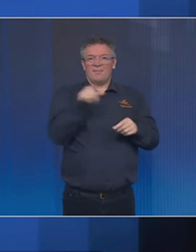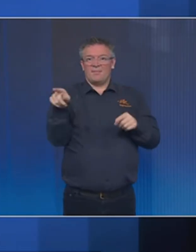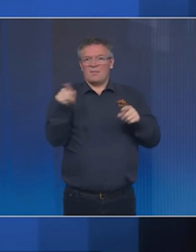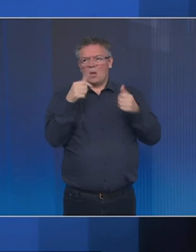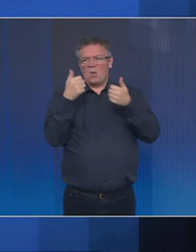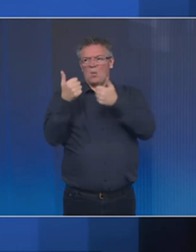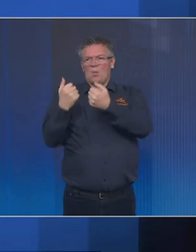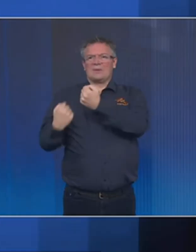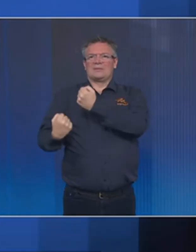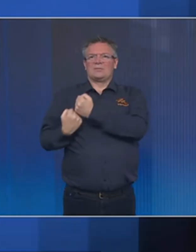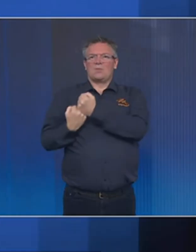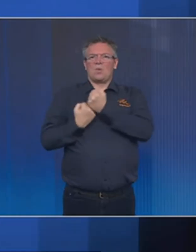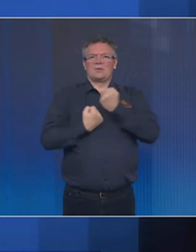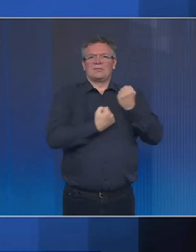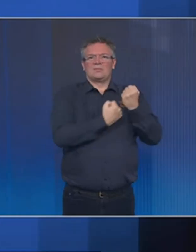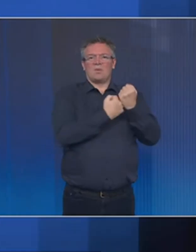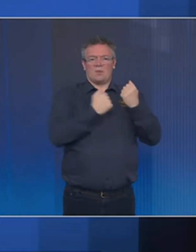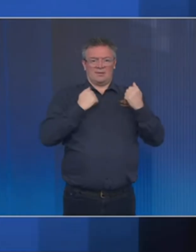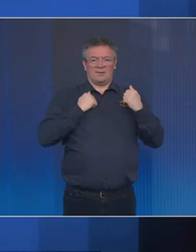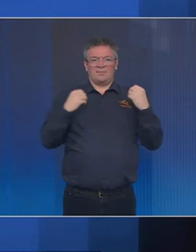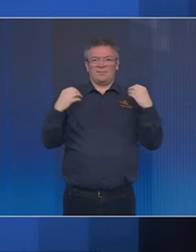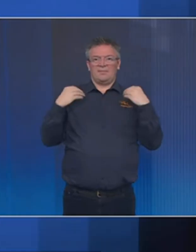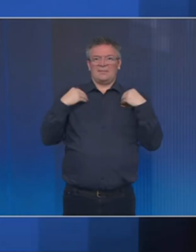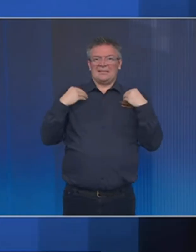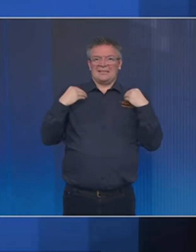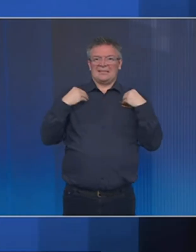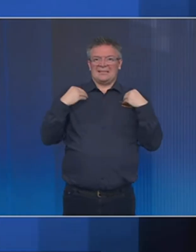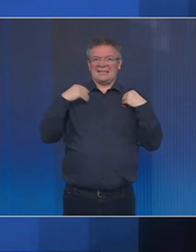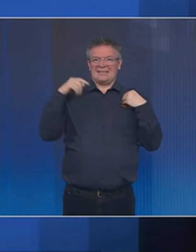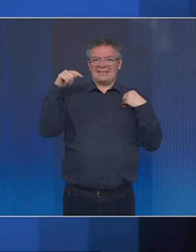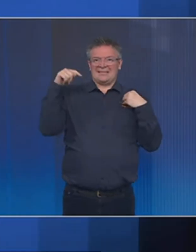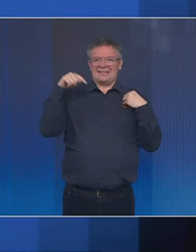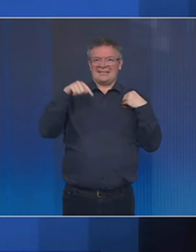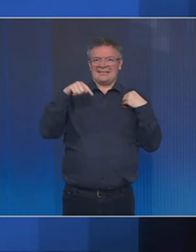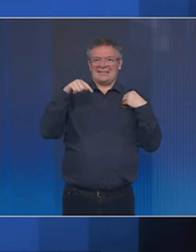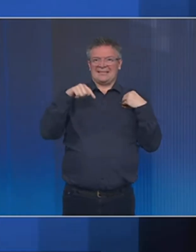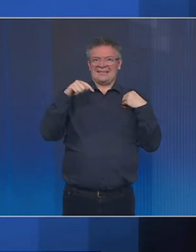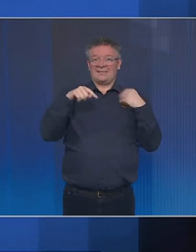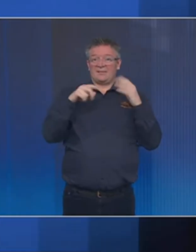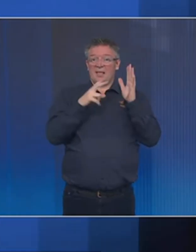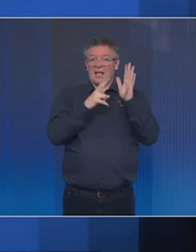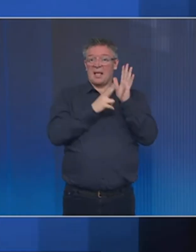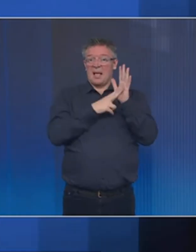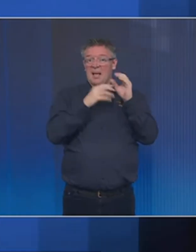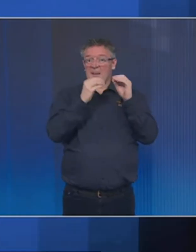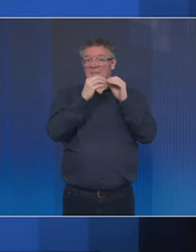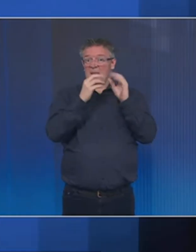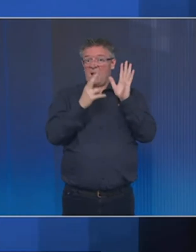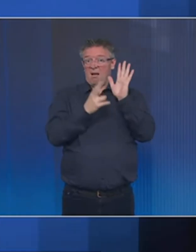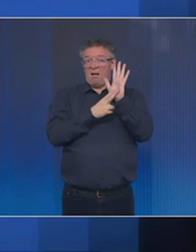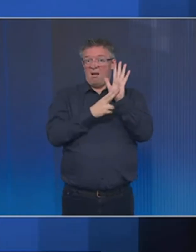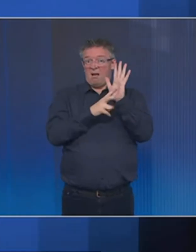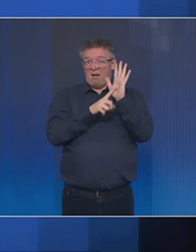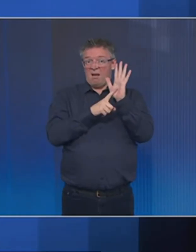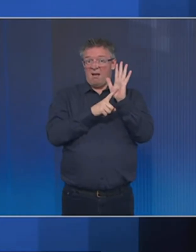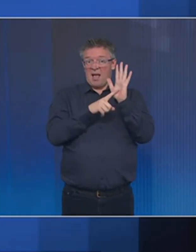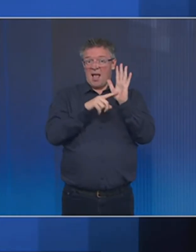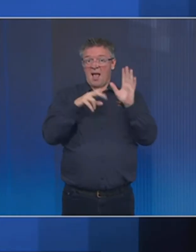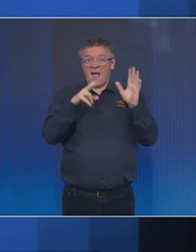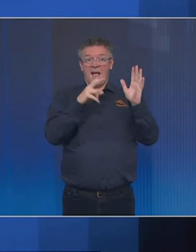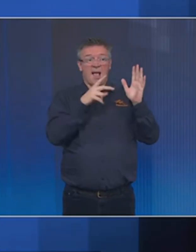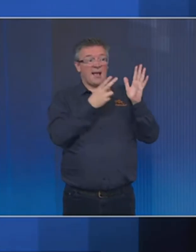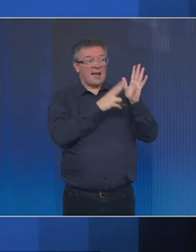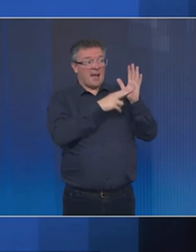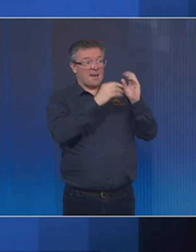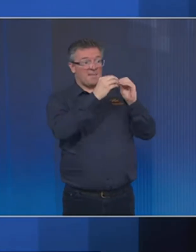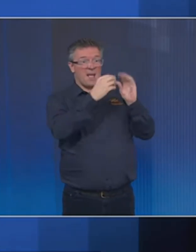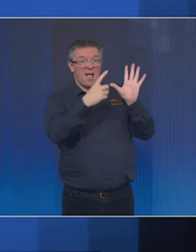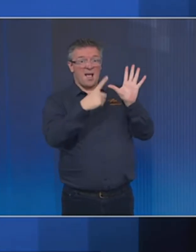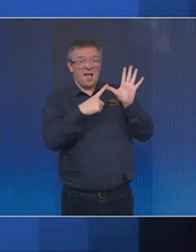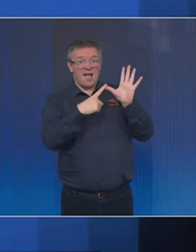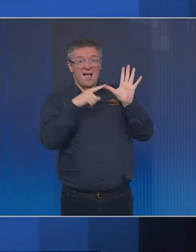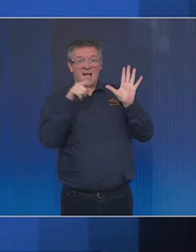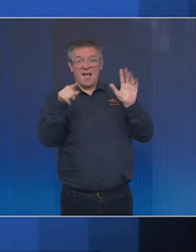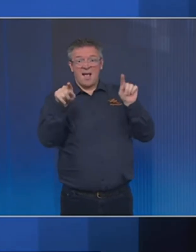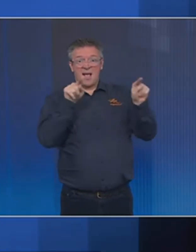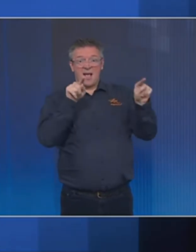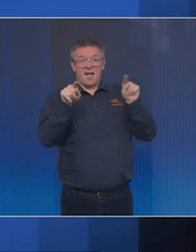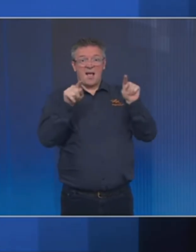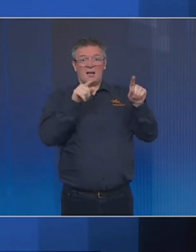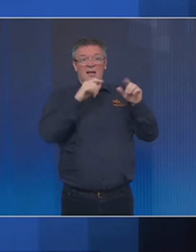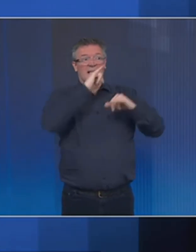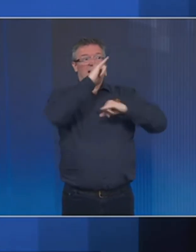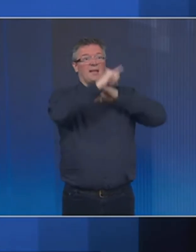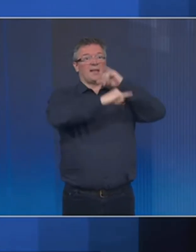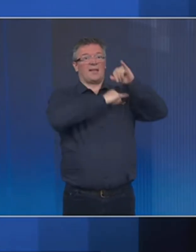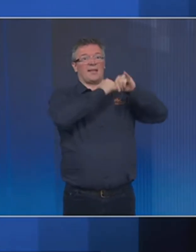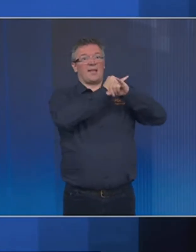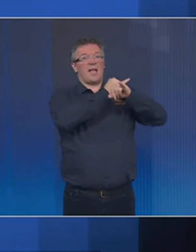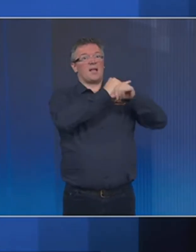the way and open up that door, even into the NBL space and NBA space and international football space with the Matildas all the